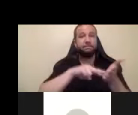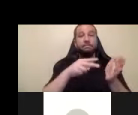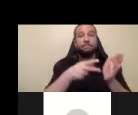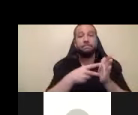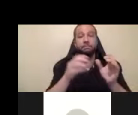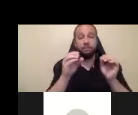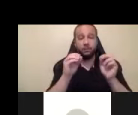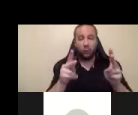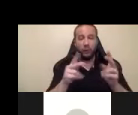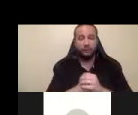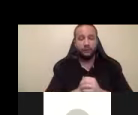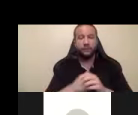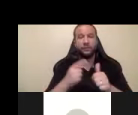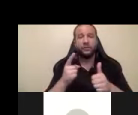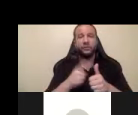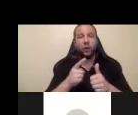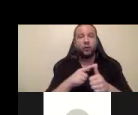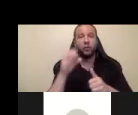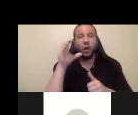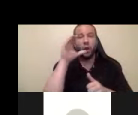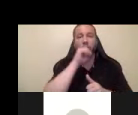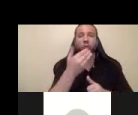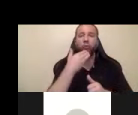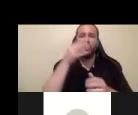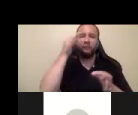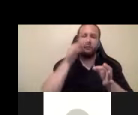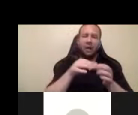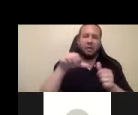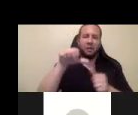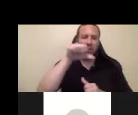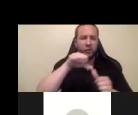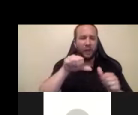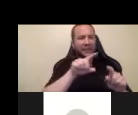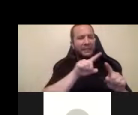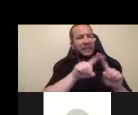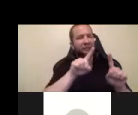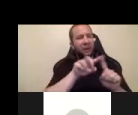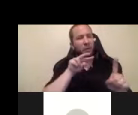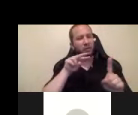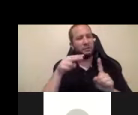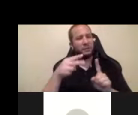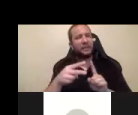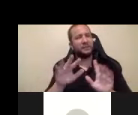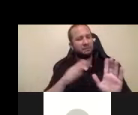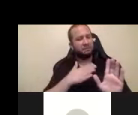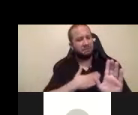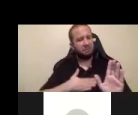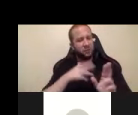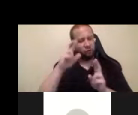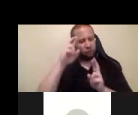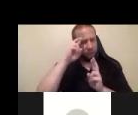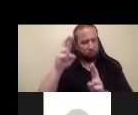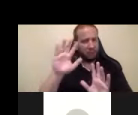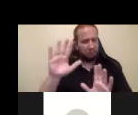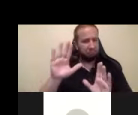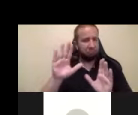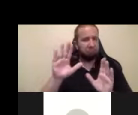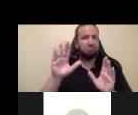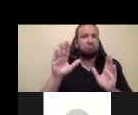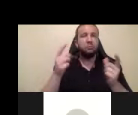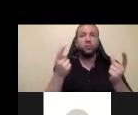First, let's assume good faith in each other and all of our different viewpoints. We're all here to make our